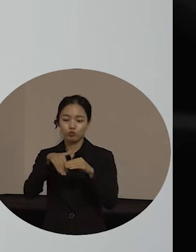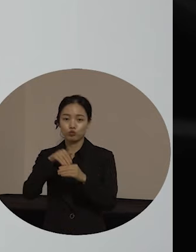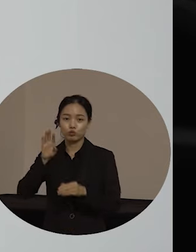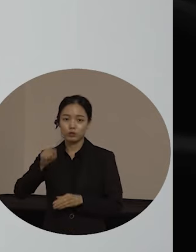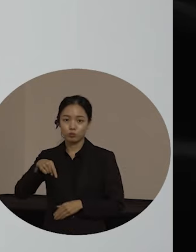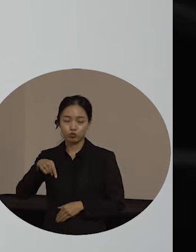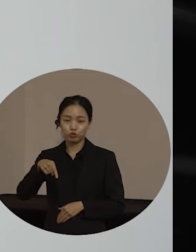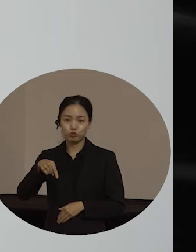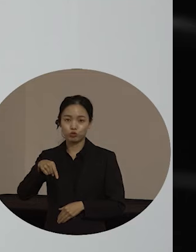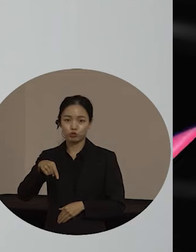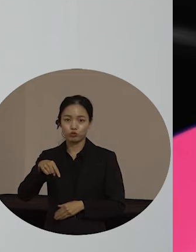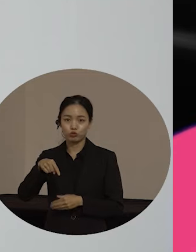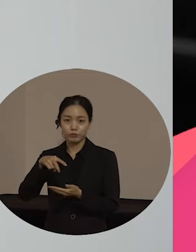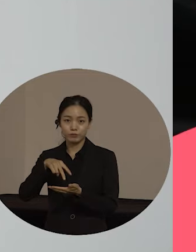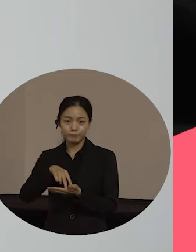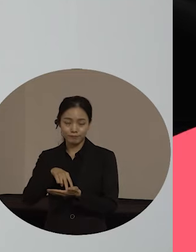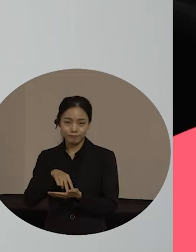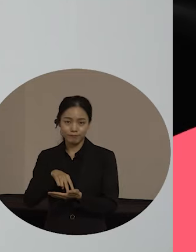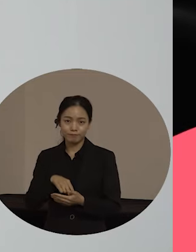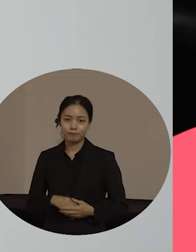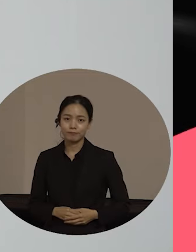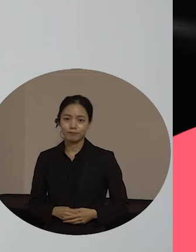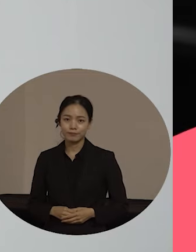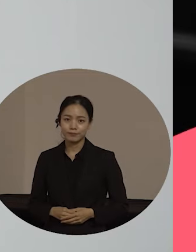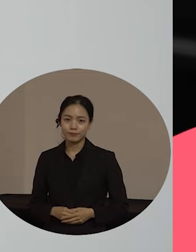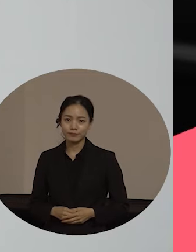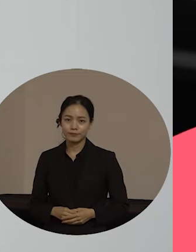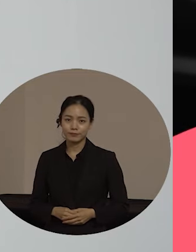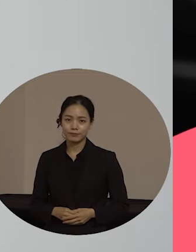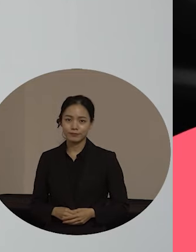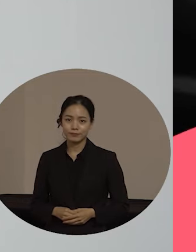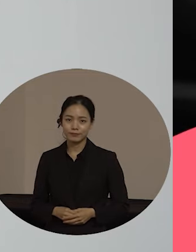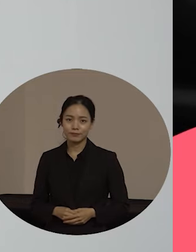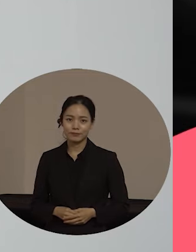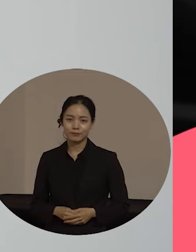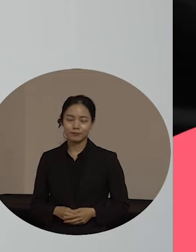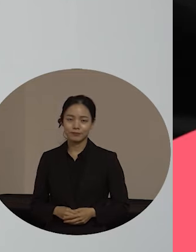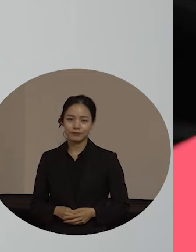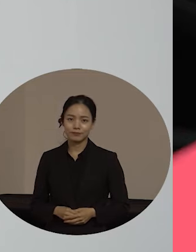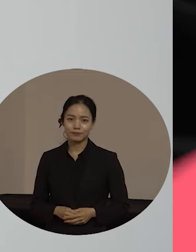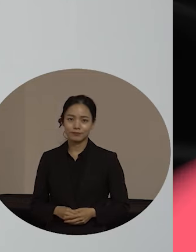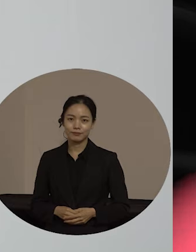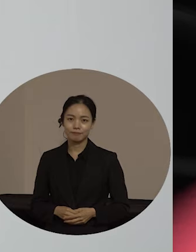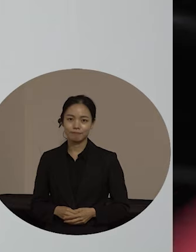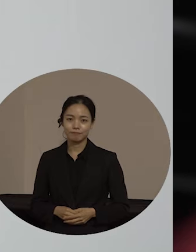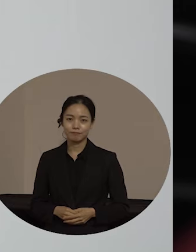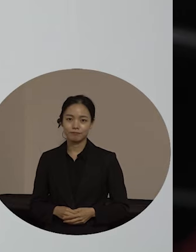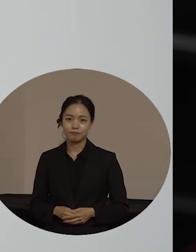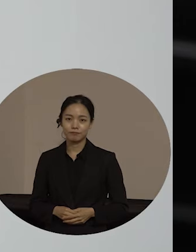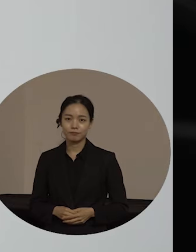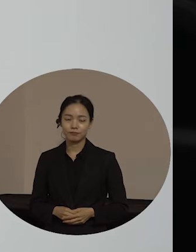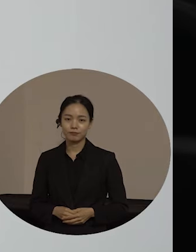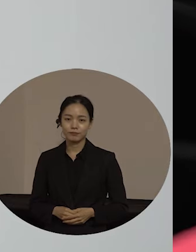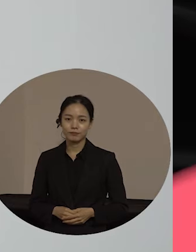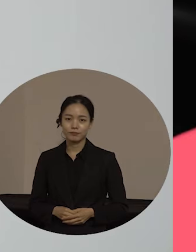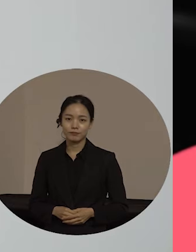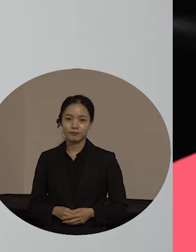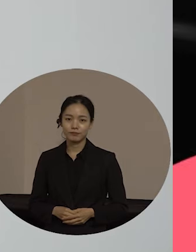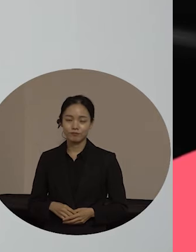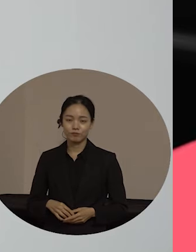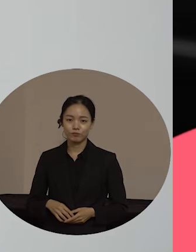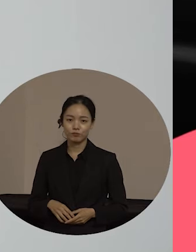the teaching artists to prepare more of them because there is also the lack of the teachers